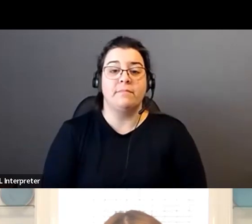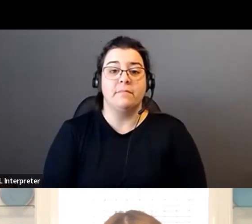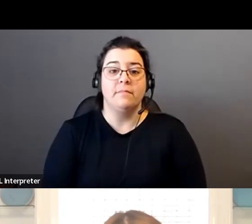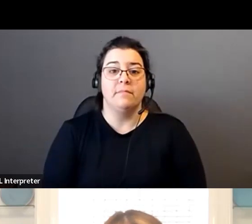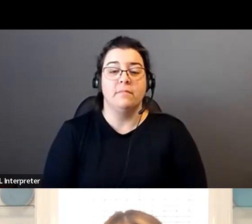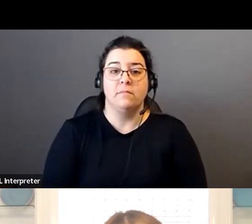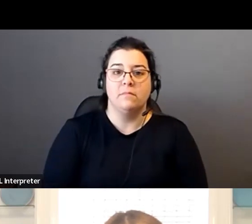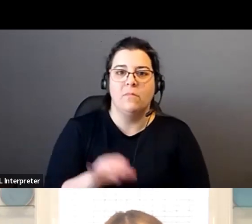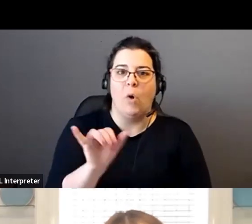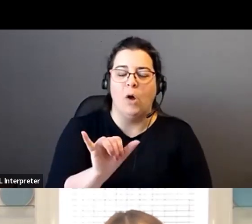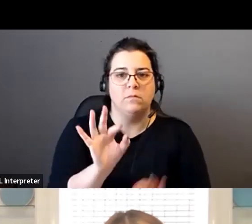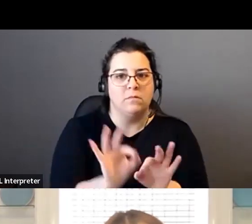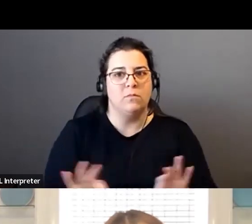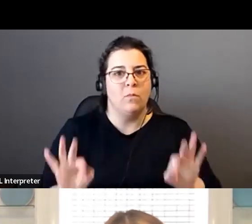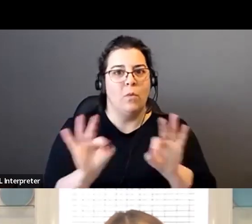up.